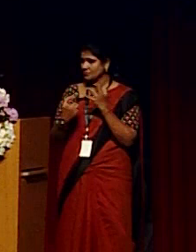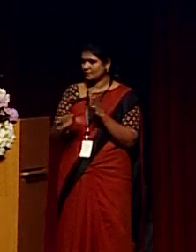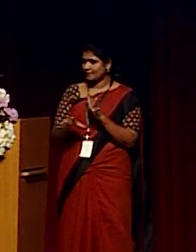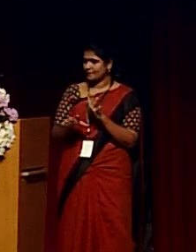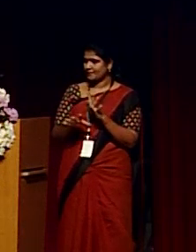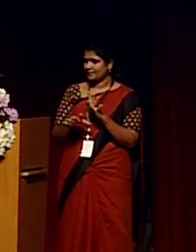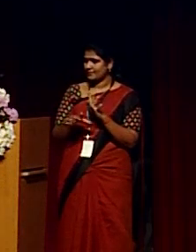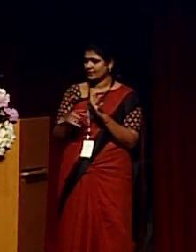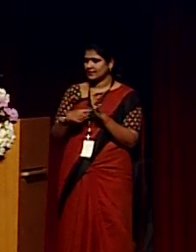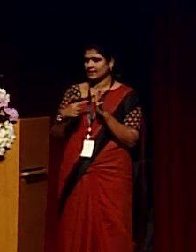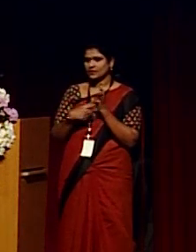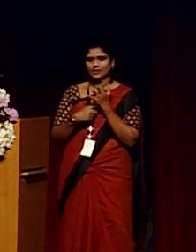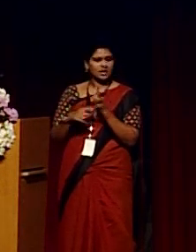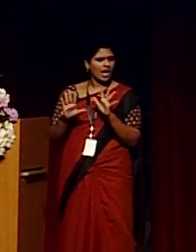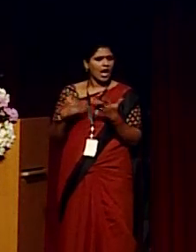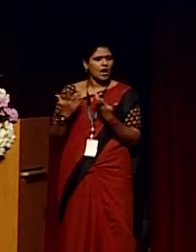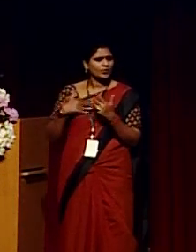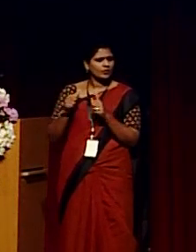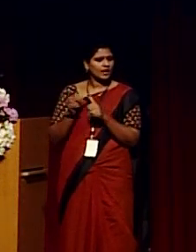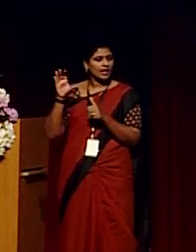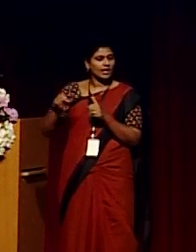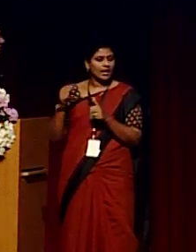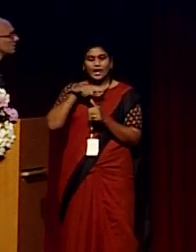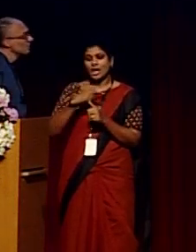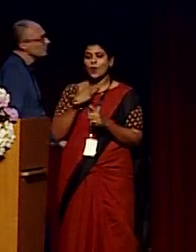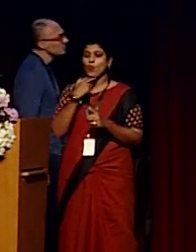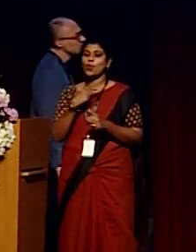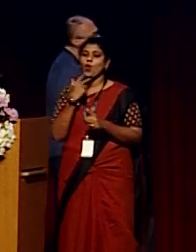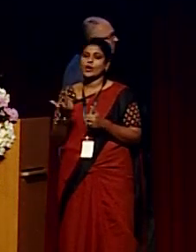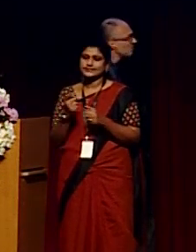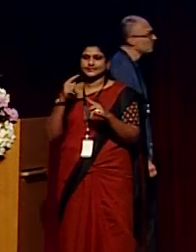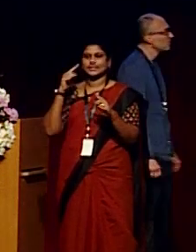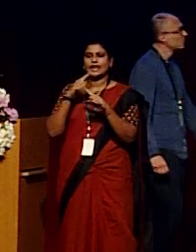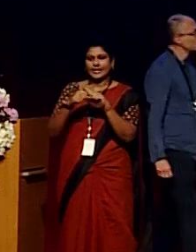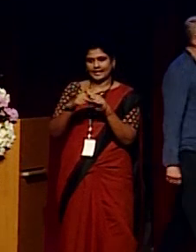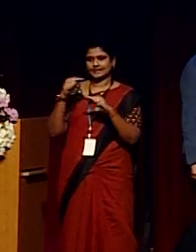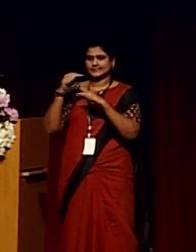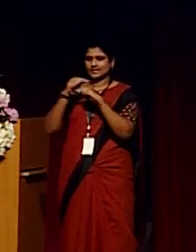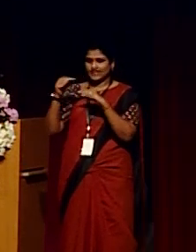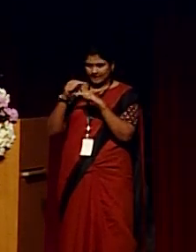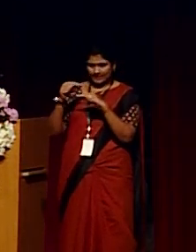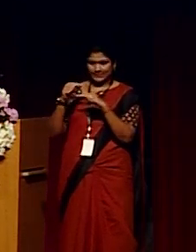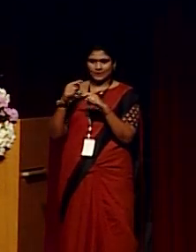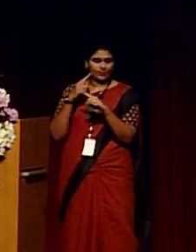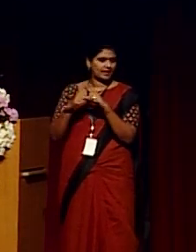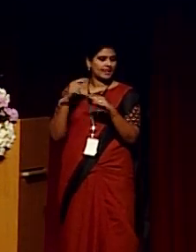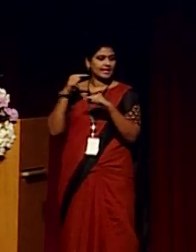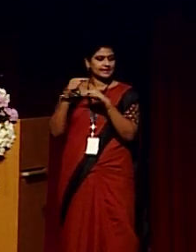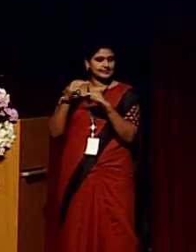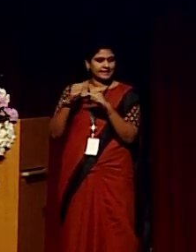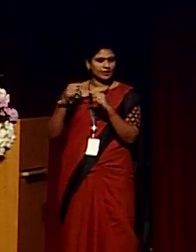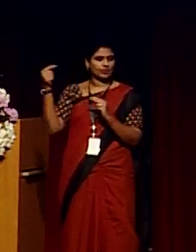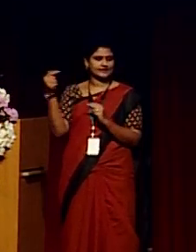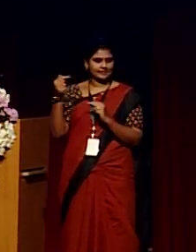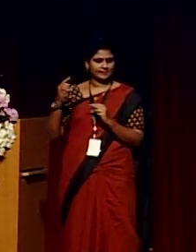make this thing accessible. X equals start fraction negative